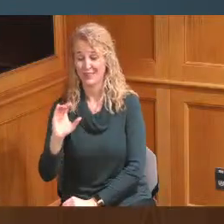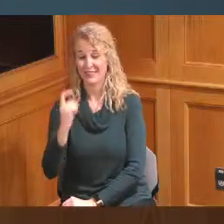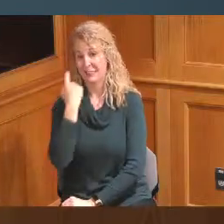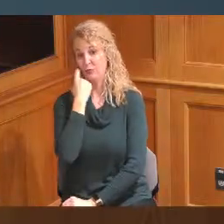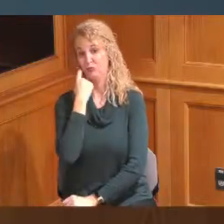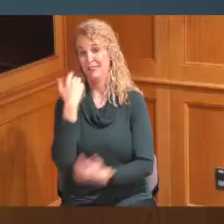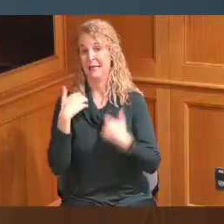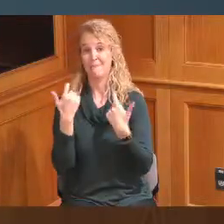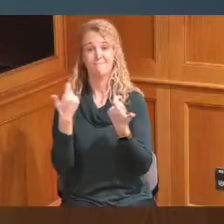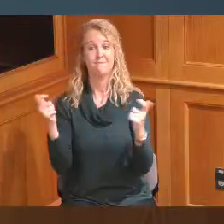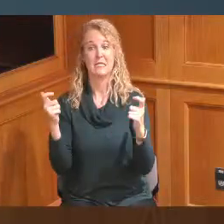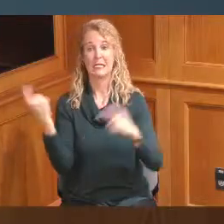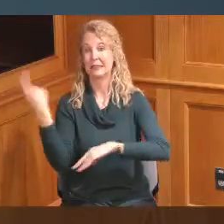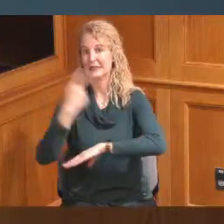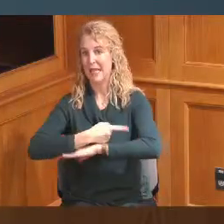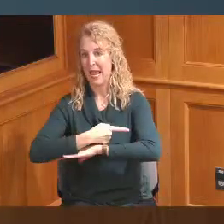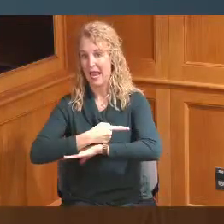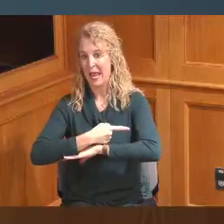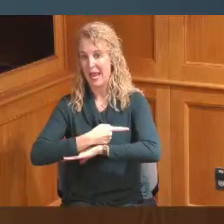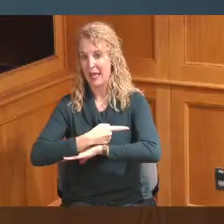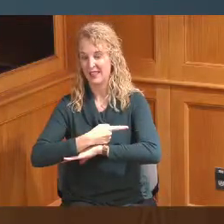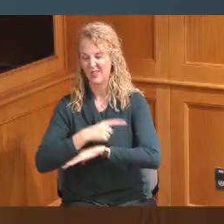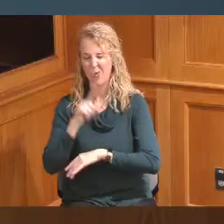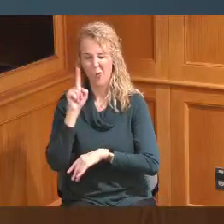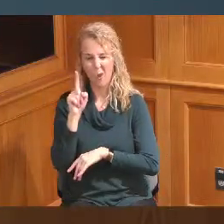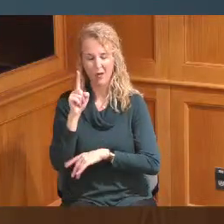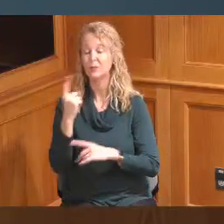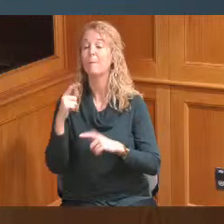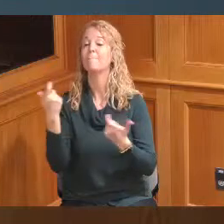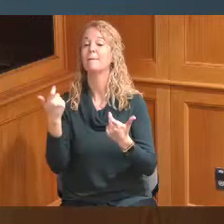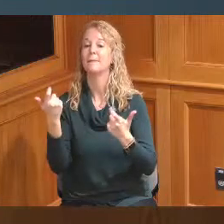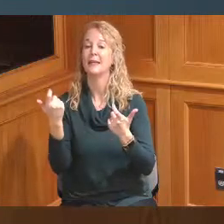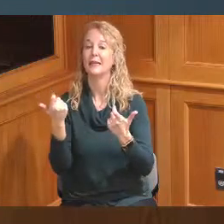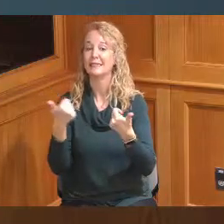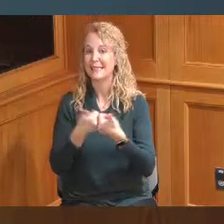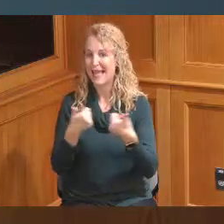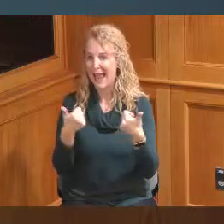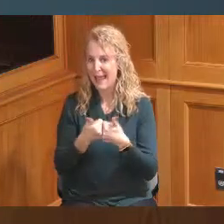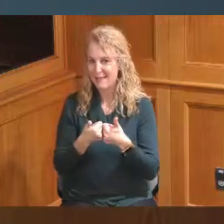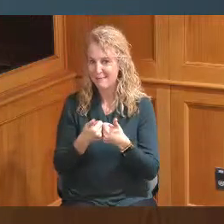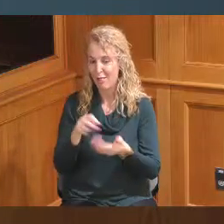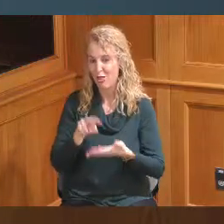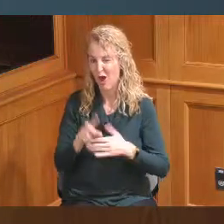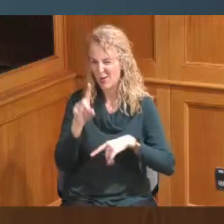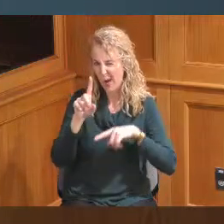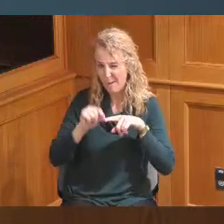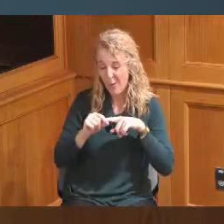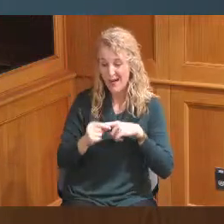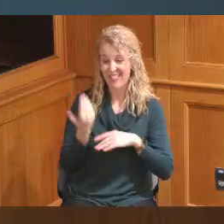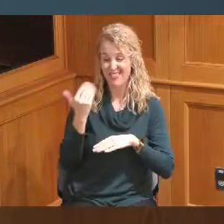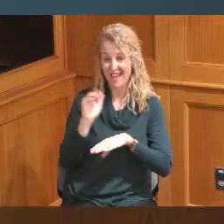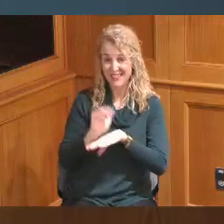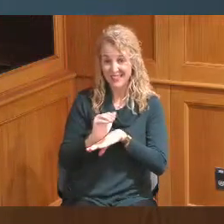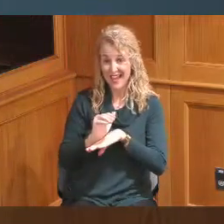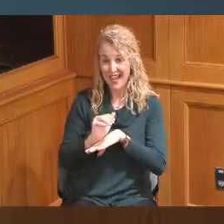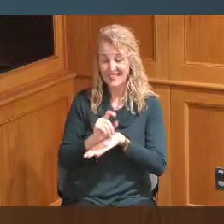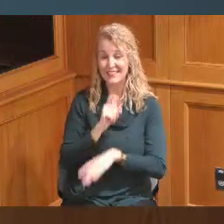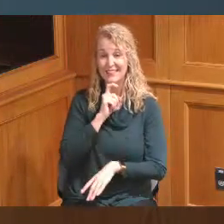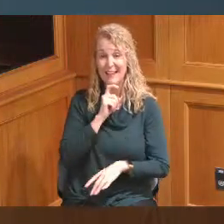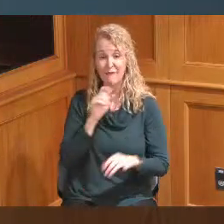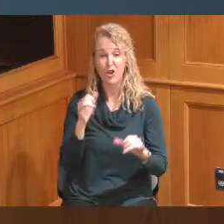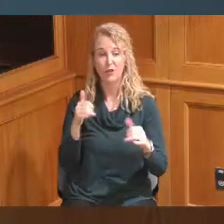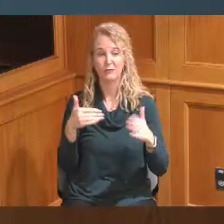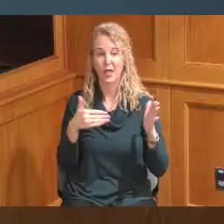big game this week, lost by 1 point. Ooh, that was a tough one. And Xavier played number one